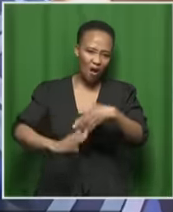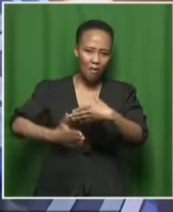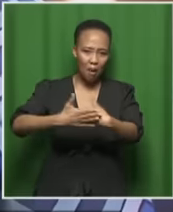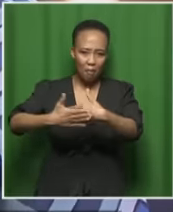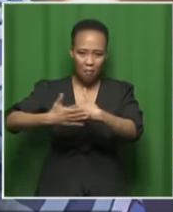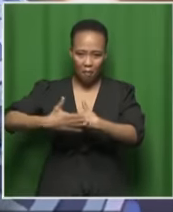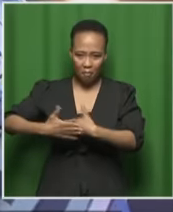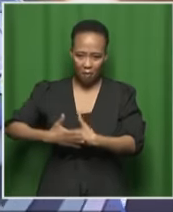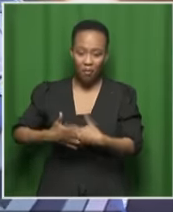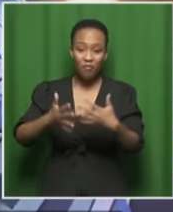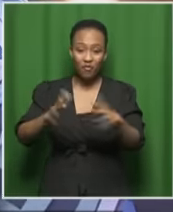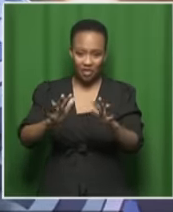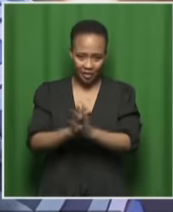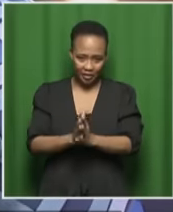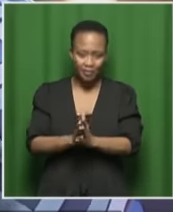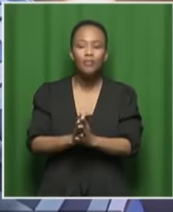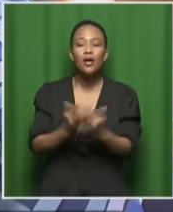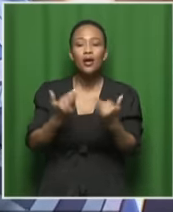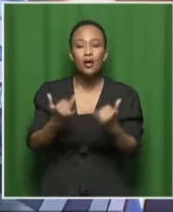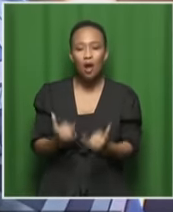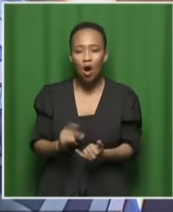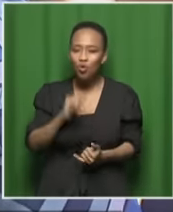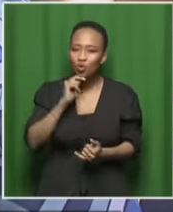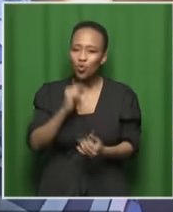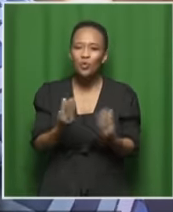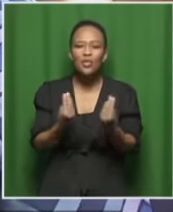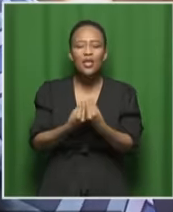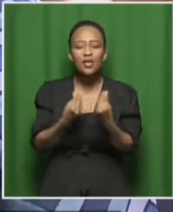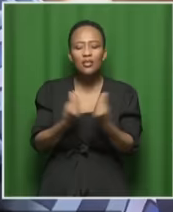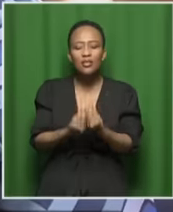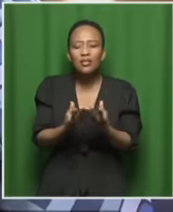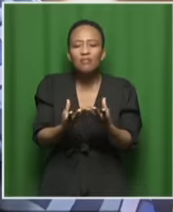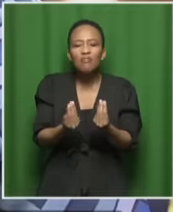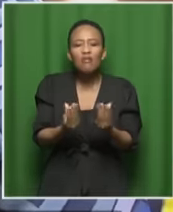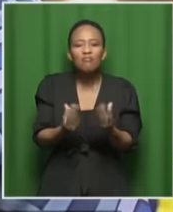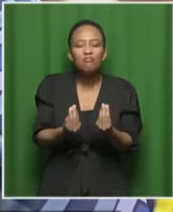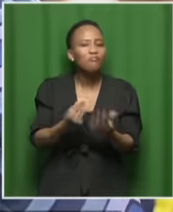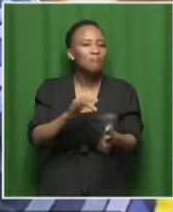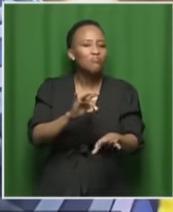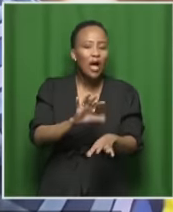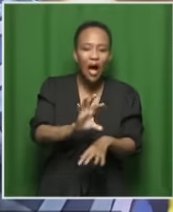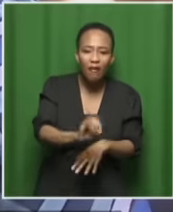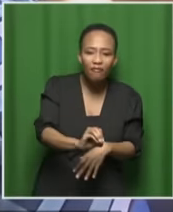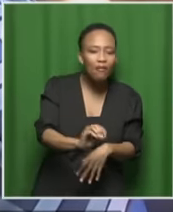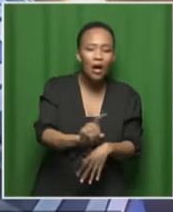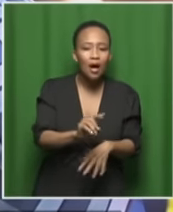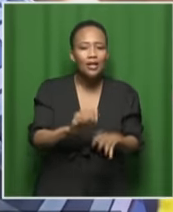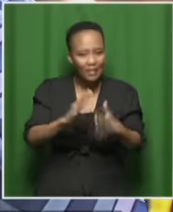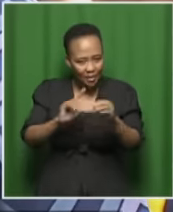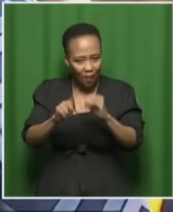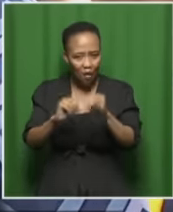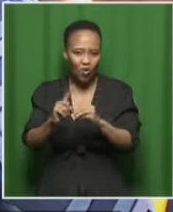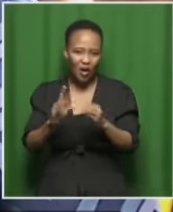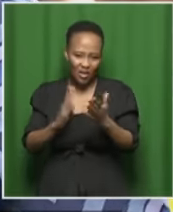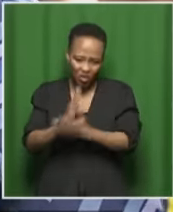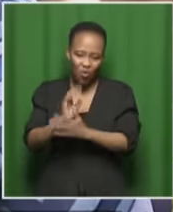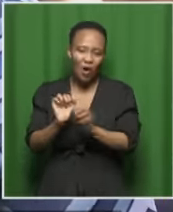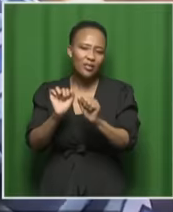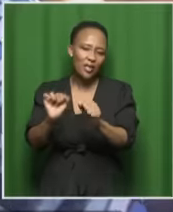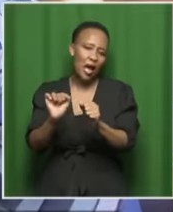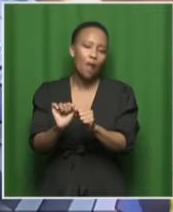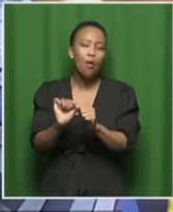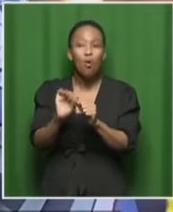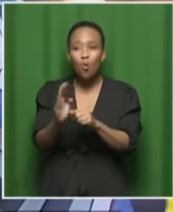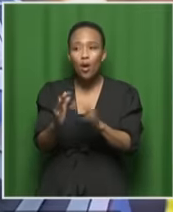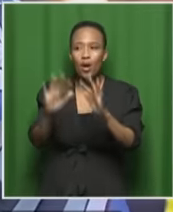key, it's not about the tangible thing, it's about the rights our people have and the pieces of legislation that are currently in Parliament to